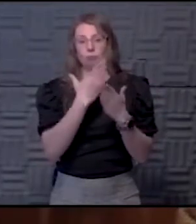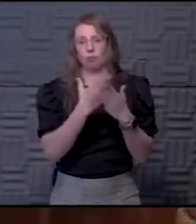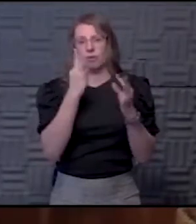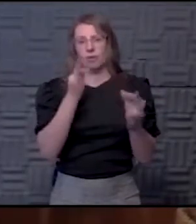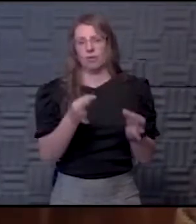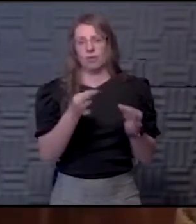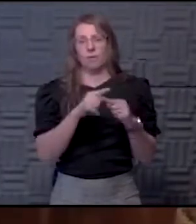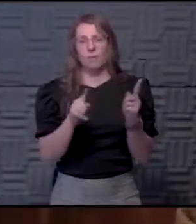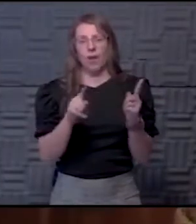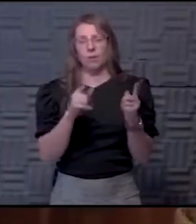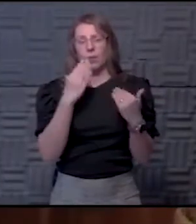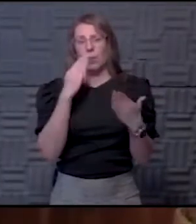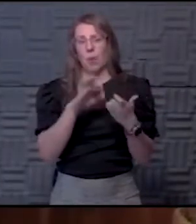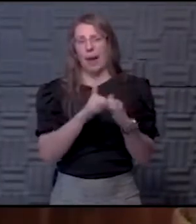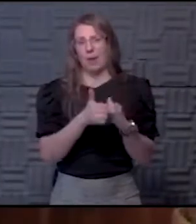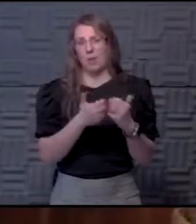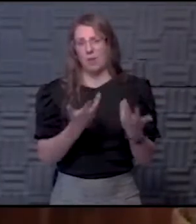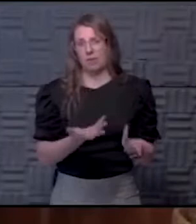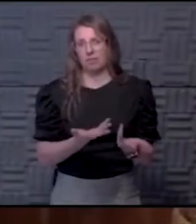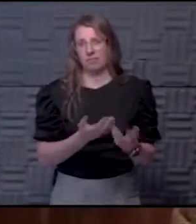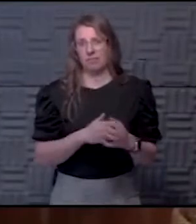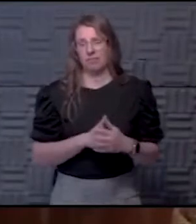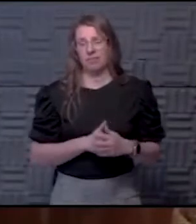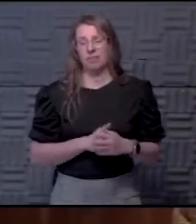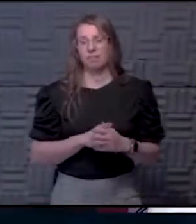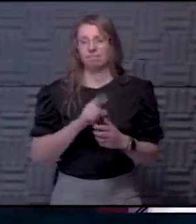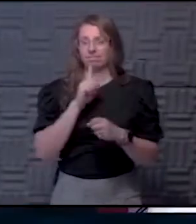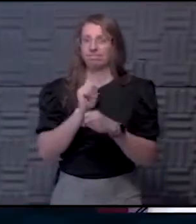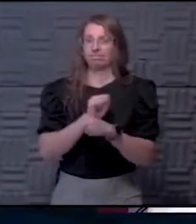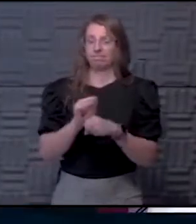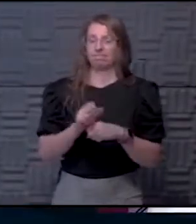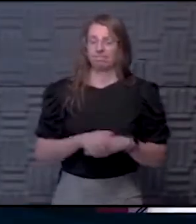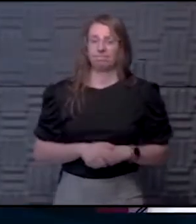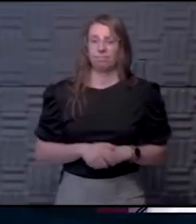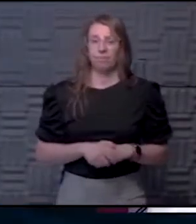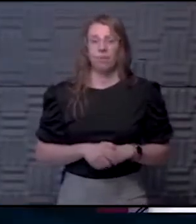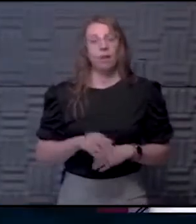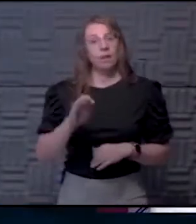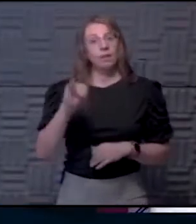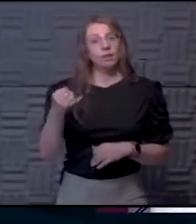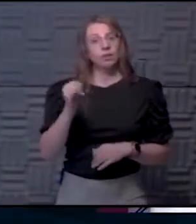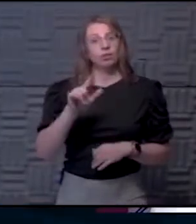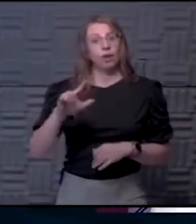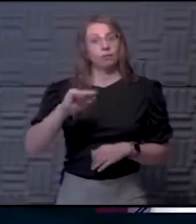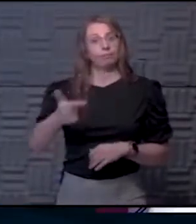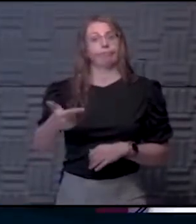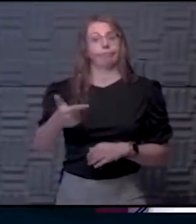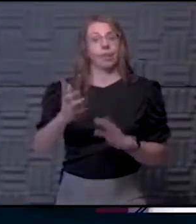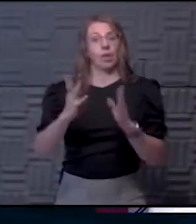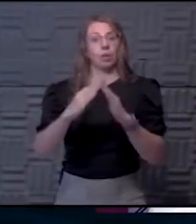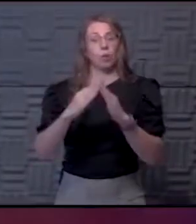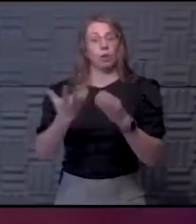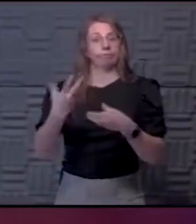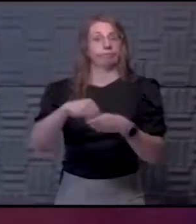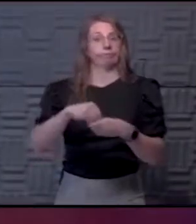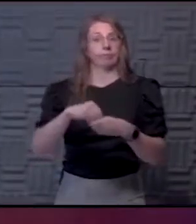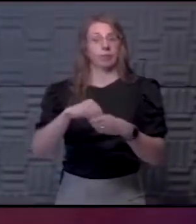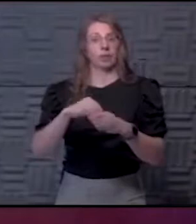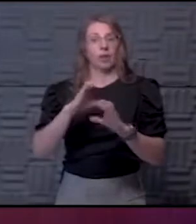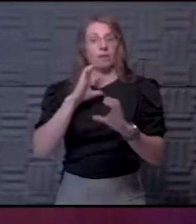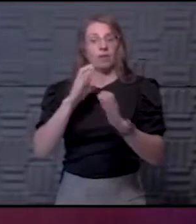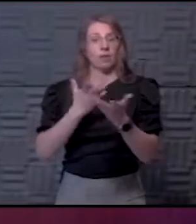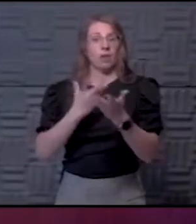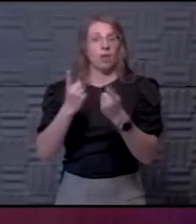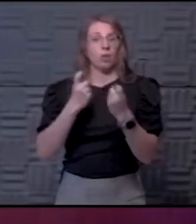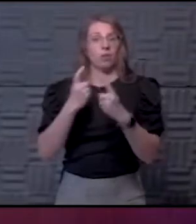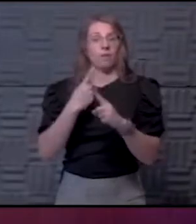just not sure how yet. So true. Yeah. Well, Jill, let's bring the community into the conversation.